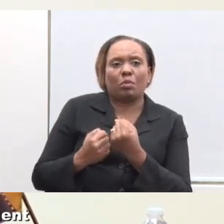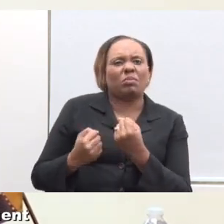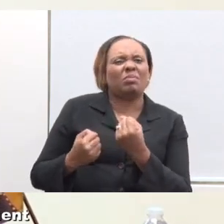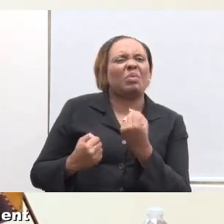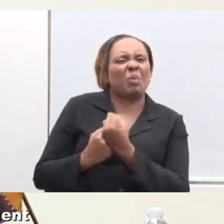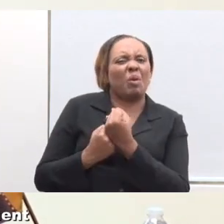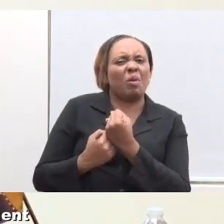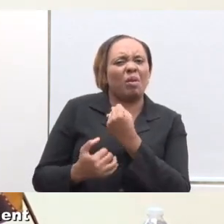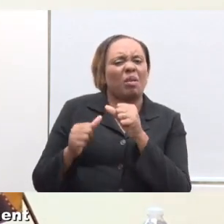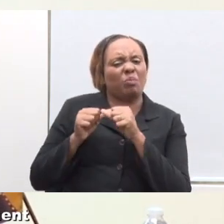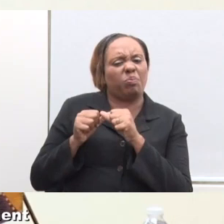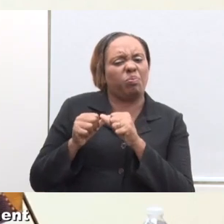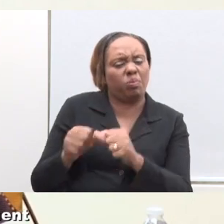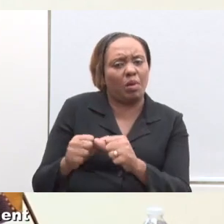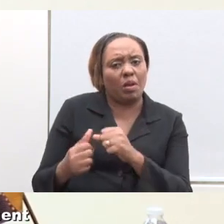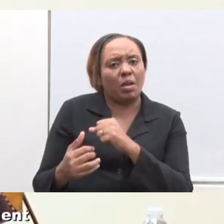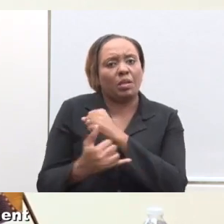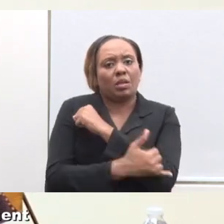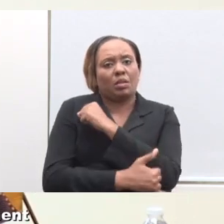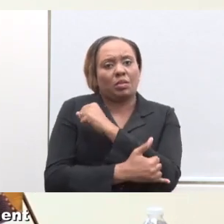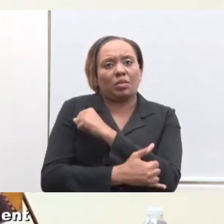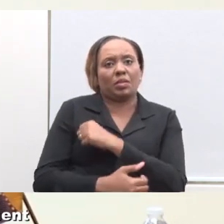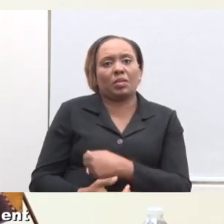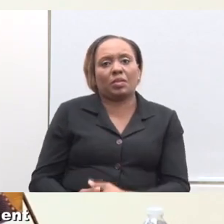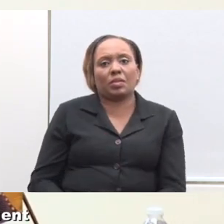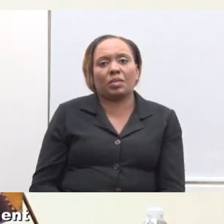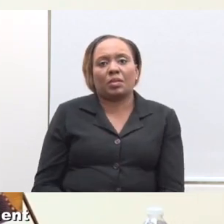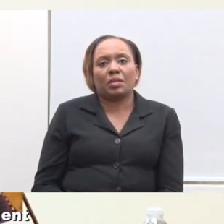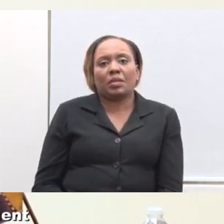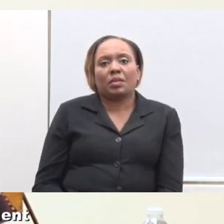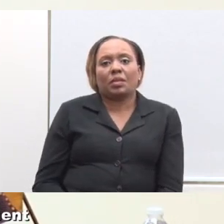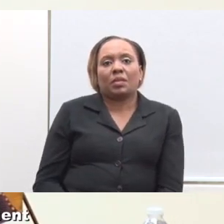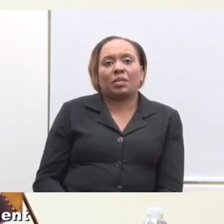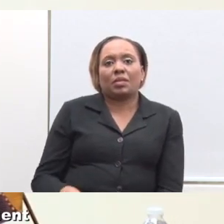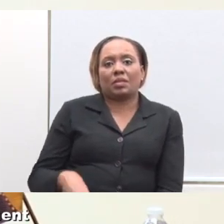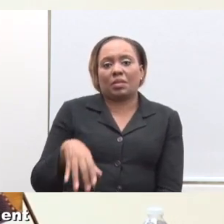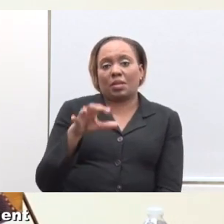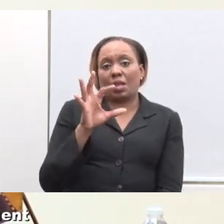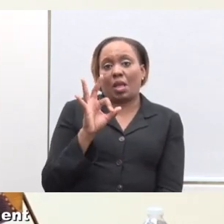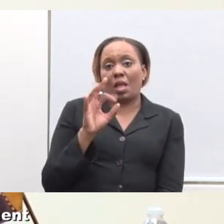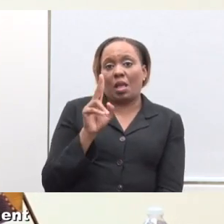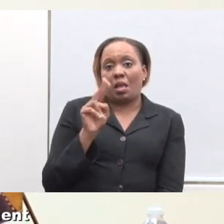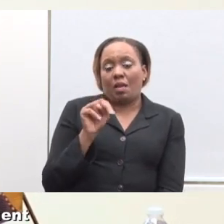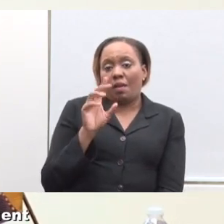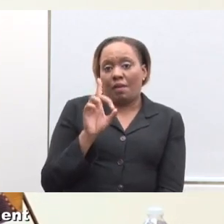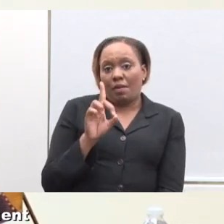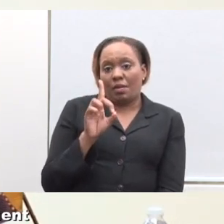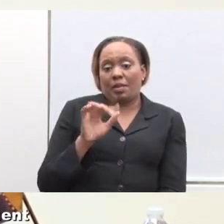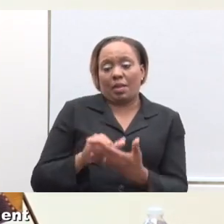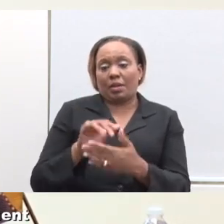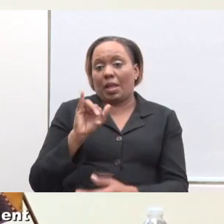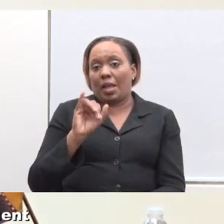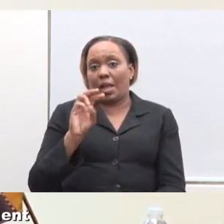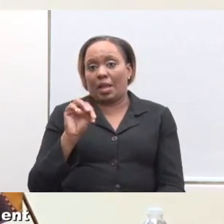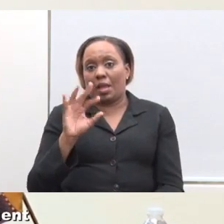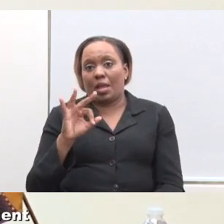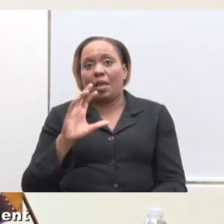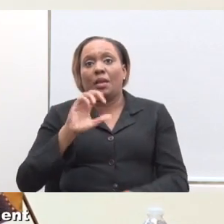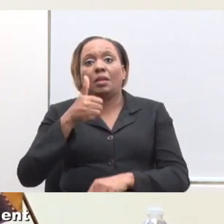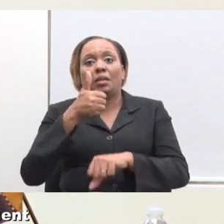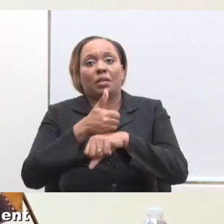fund that the IMF established, the Catastrophe Containment and Relief